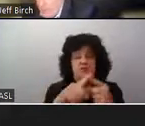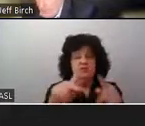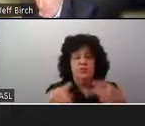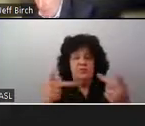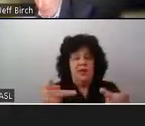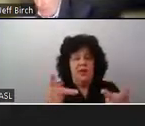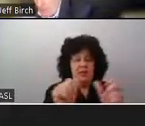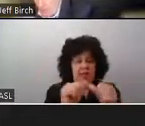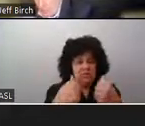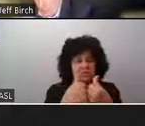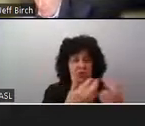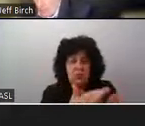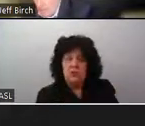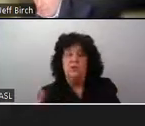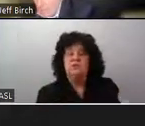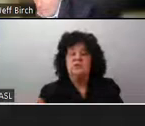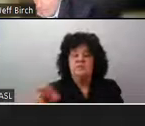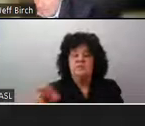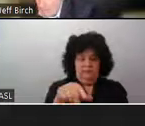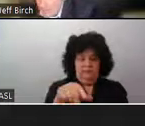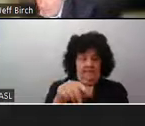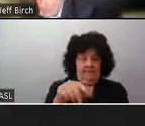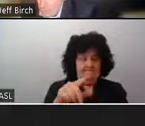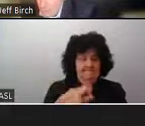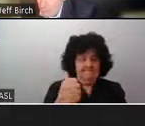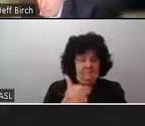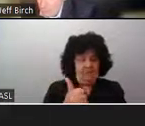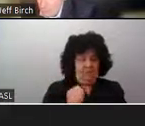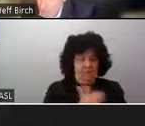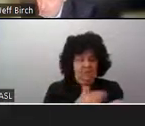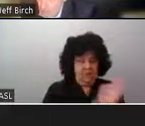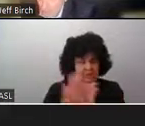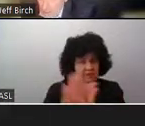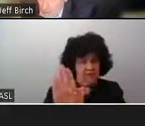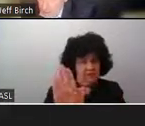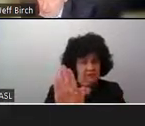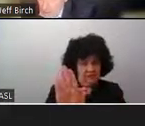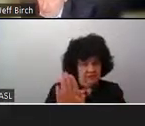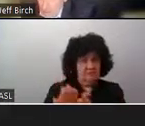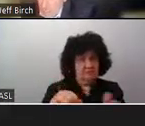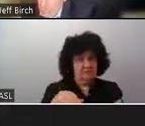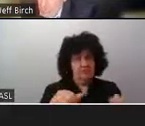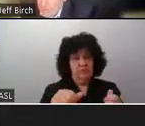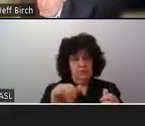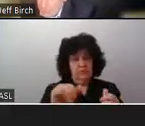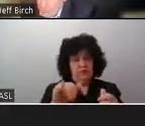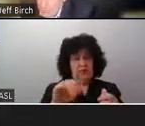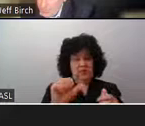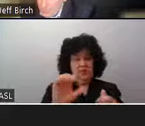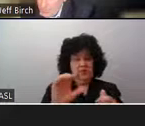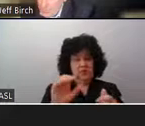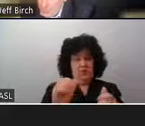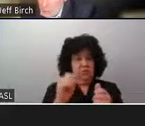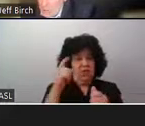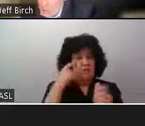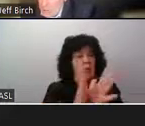agency resources to FAI to help us develop these government-wide initiatives. And so what we've seen that does